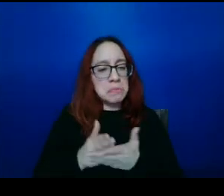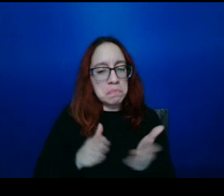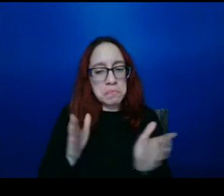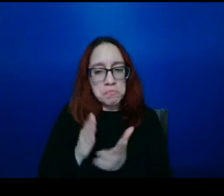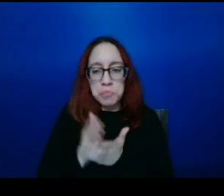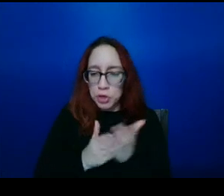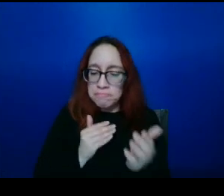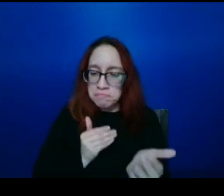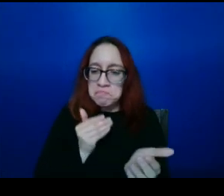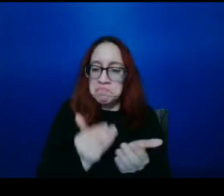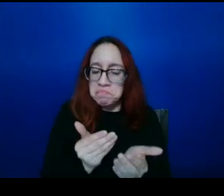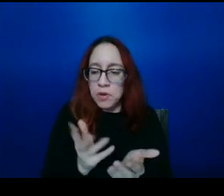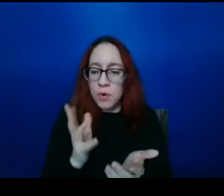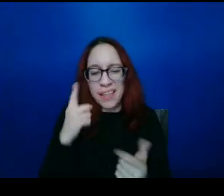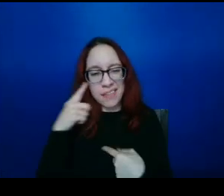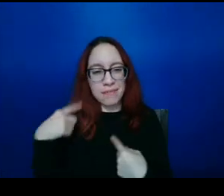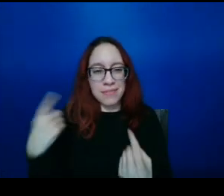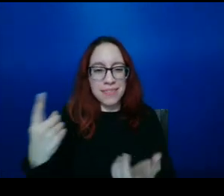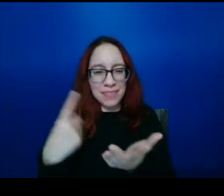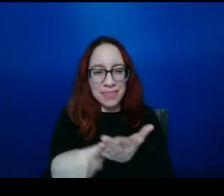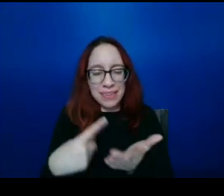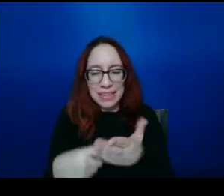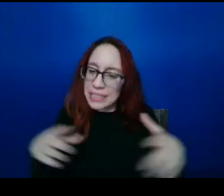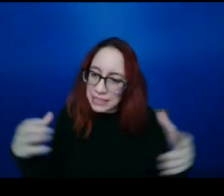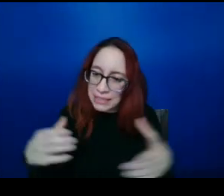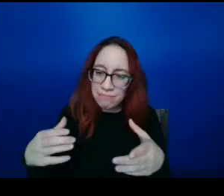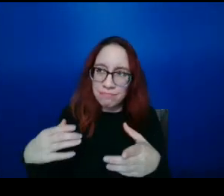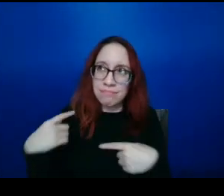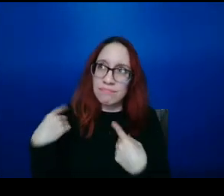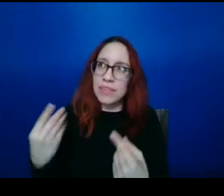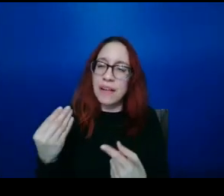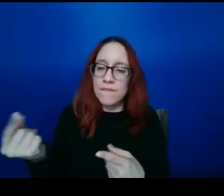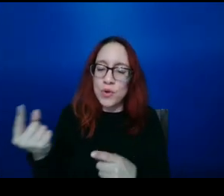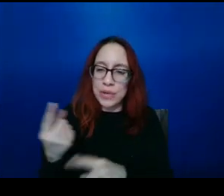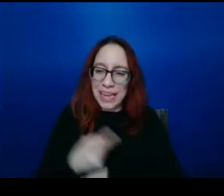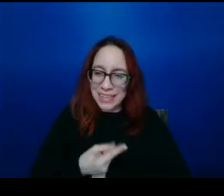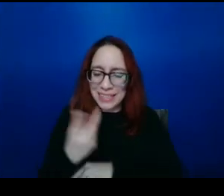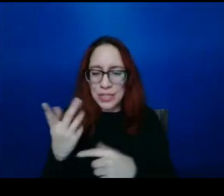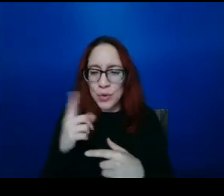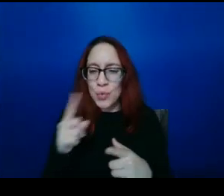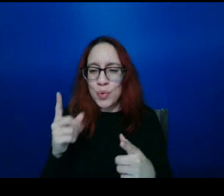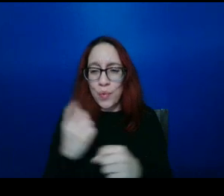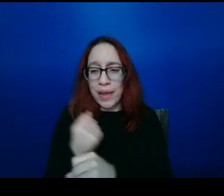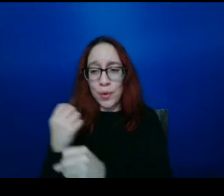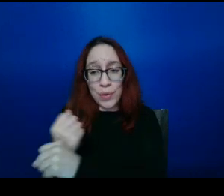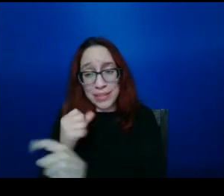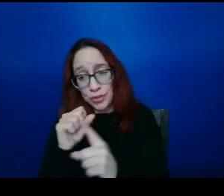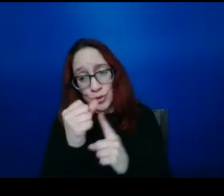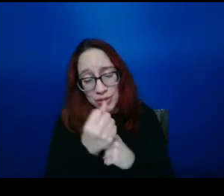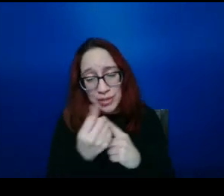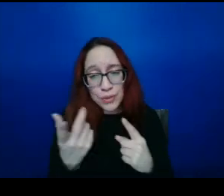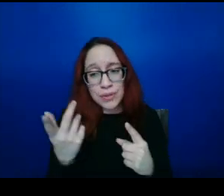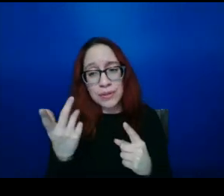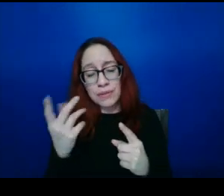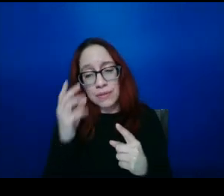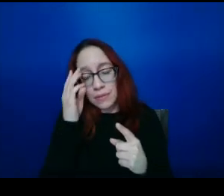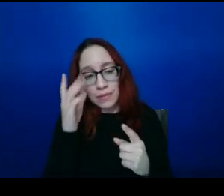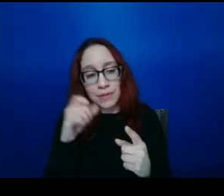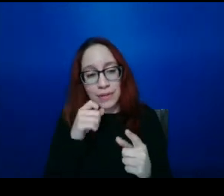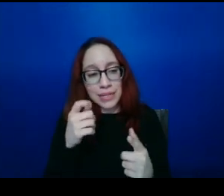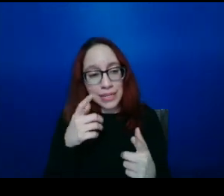it's from what we've talked about as a body over the last few meetings, this was a win-win situation to not